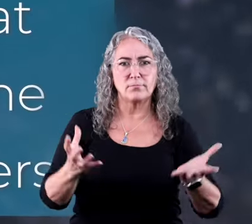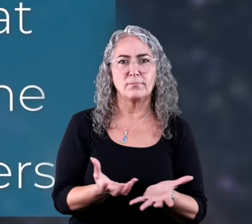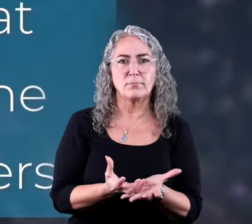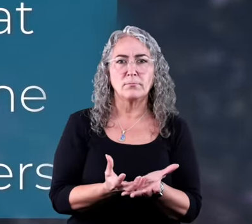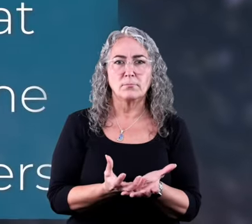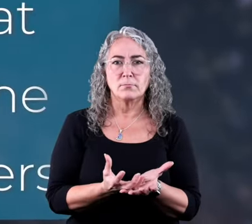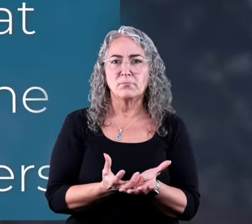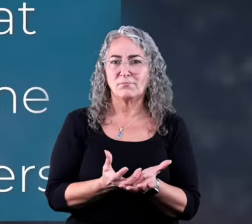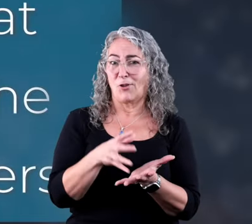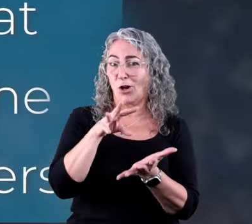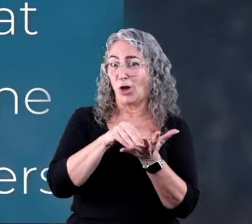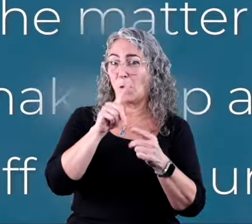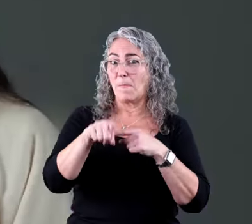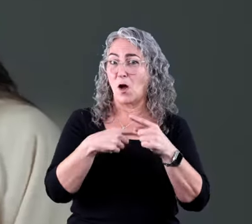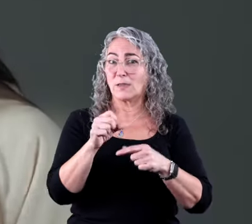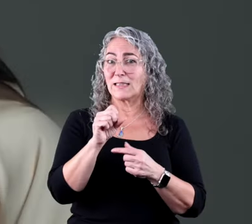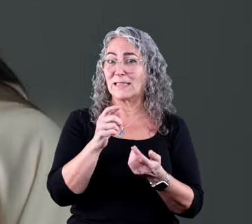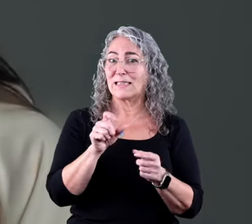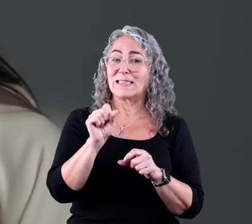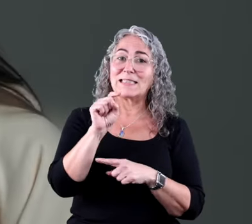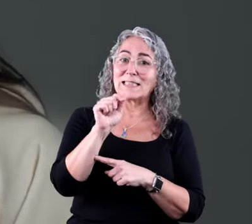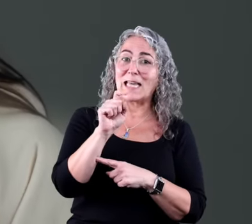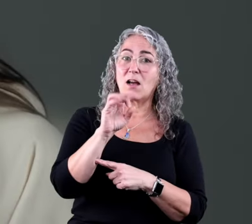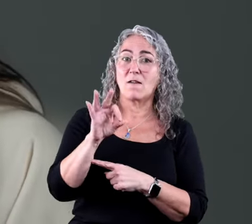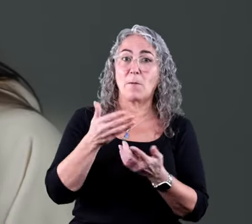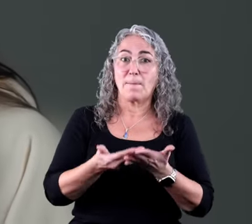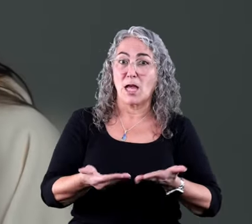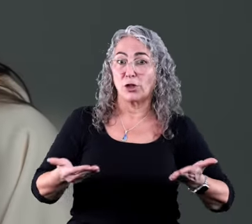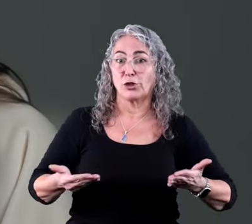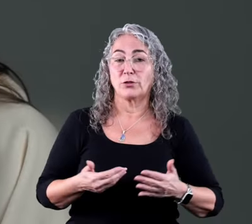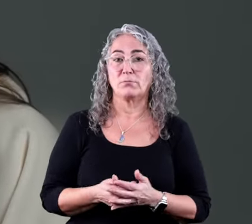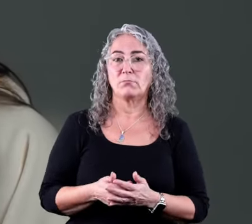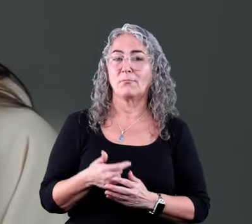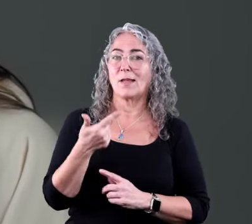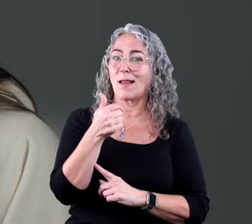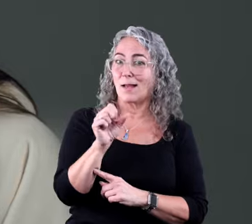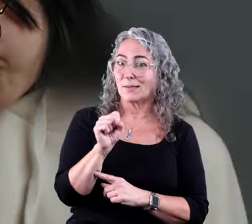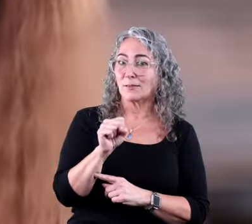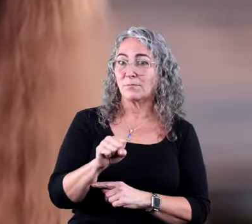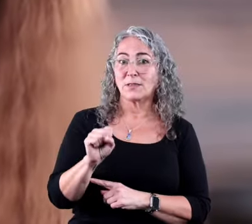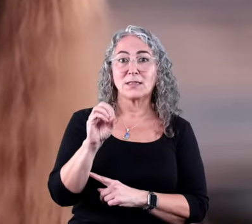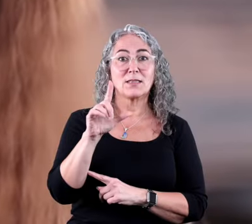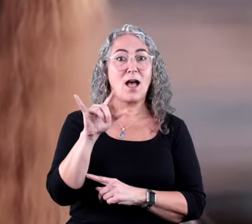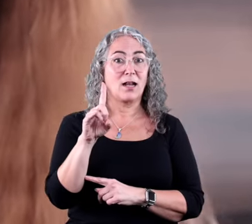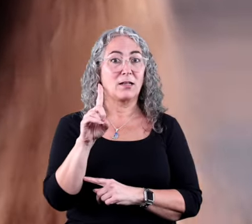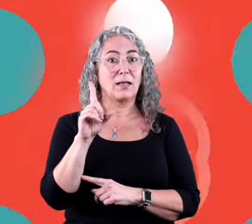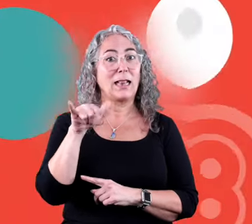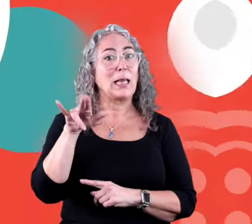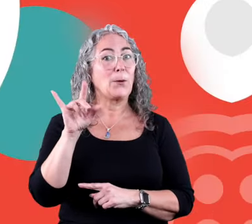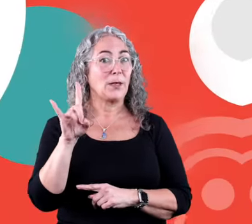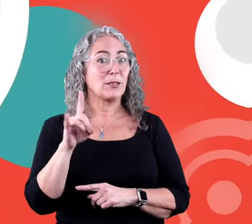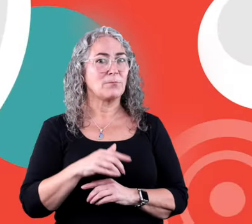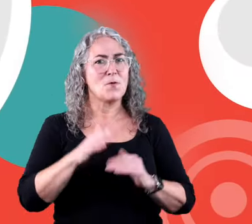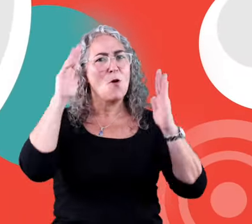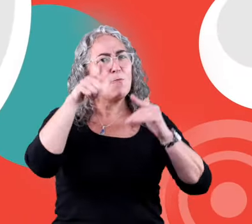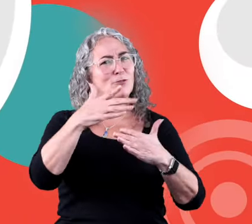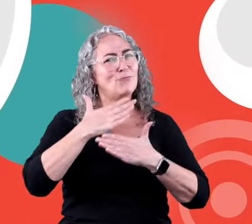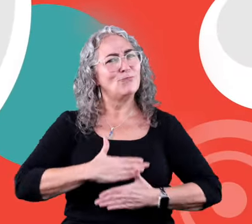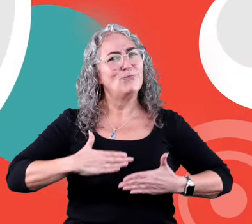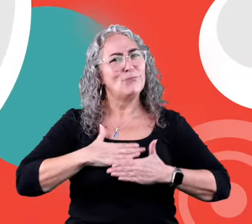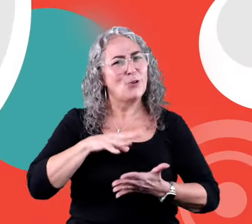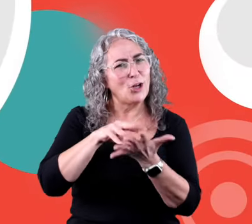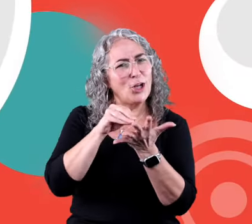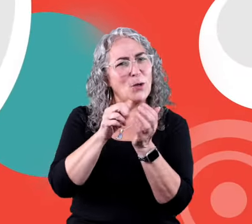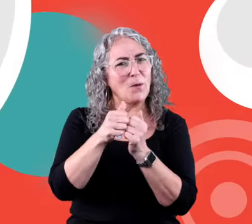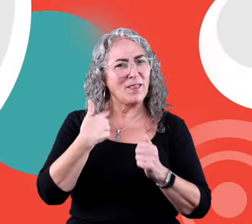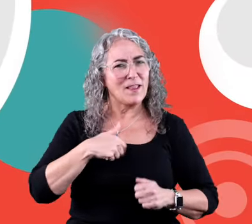in the universe. Wasn't learning about states of matter a gas? Solid! Hope you had fun learning